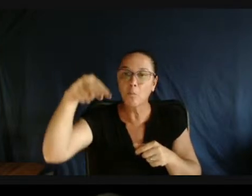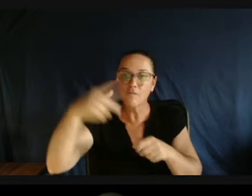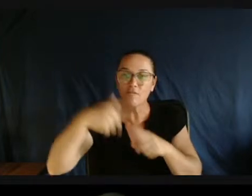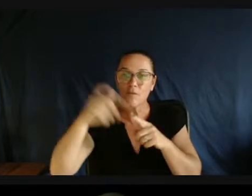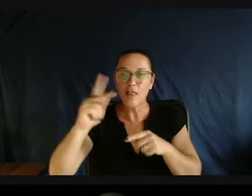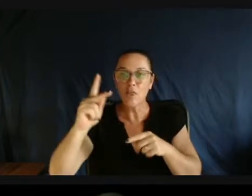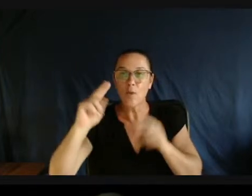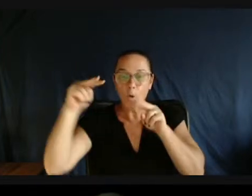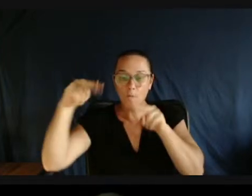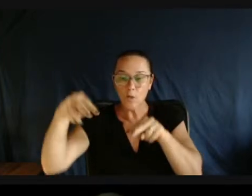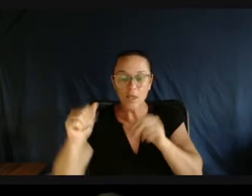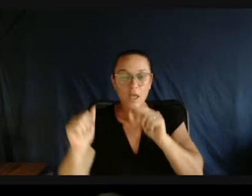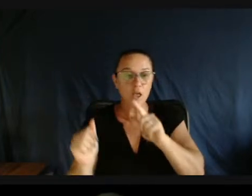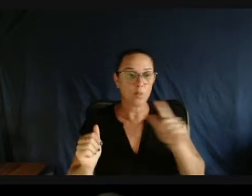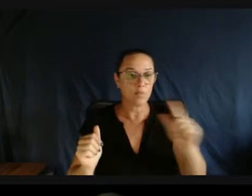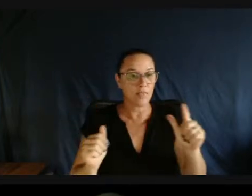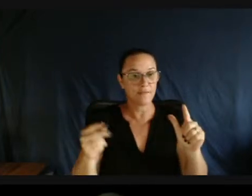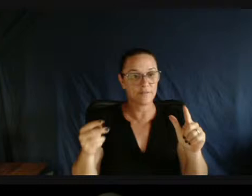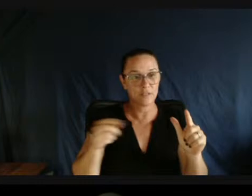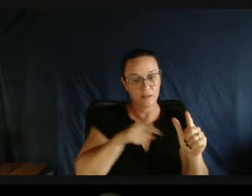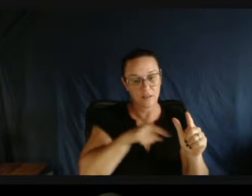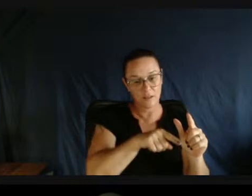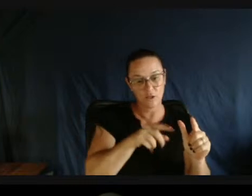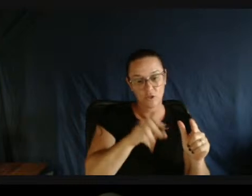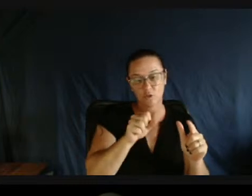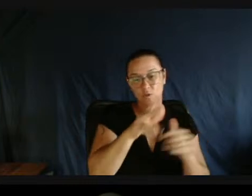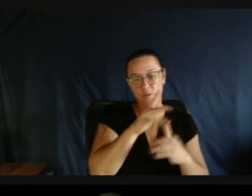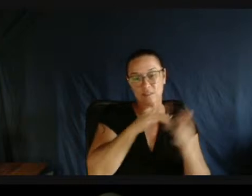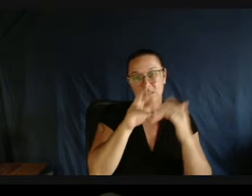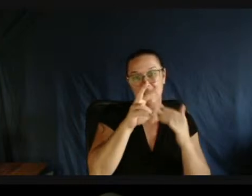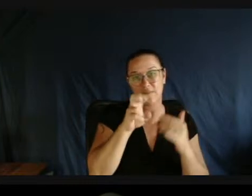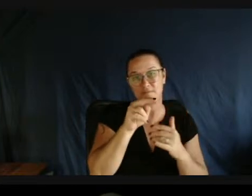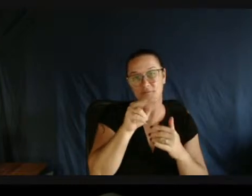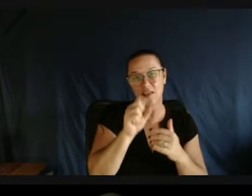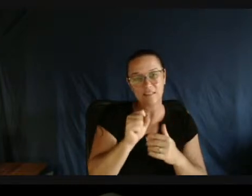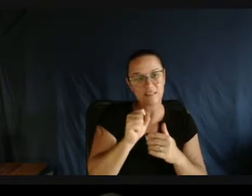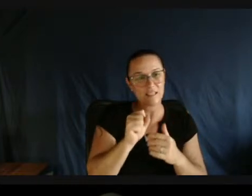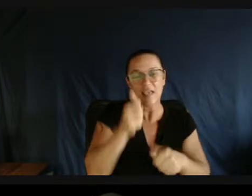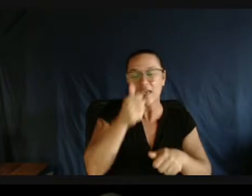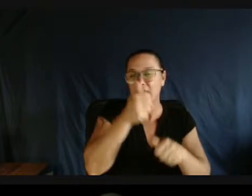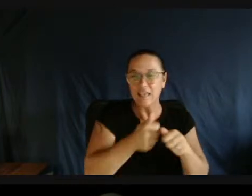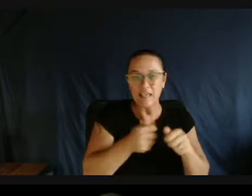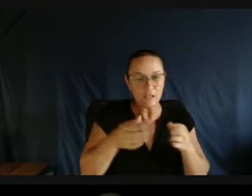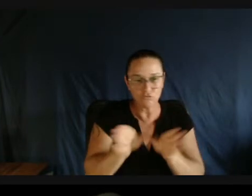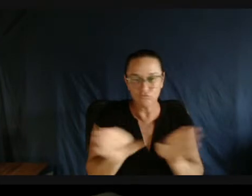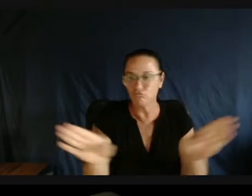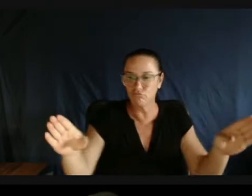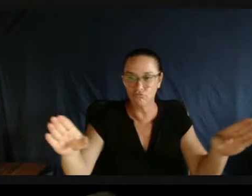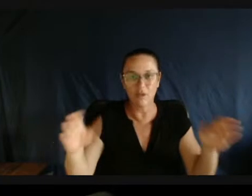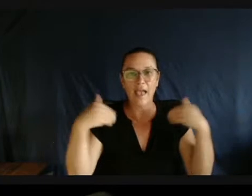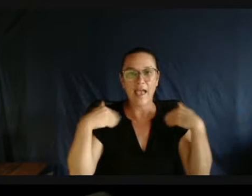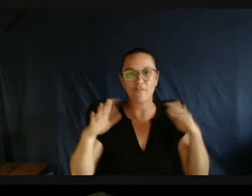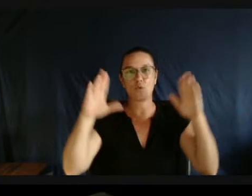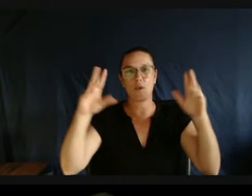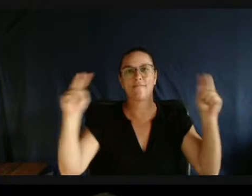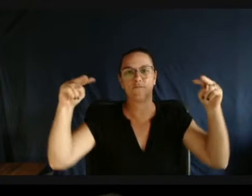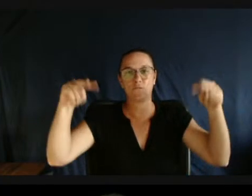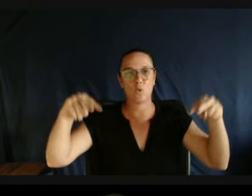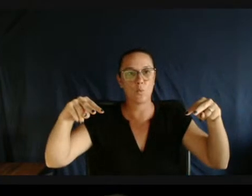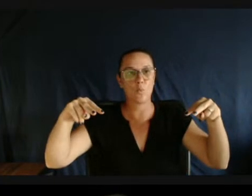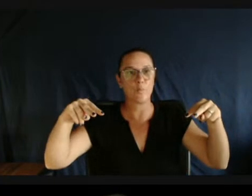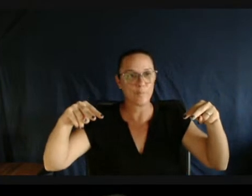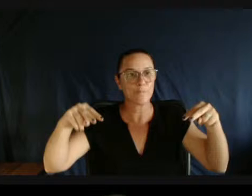overlook. You can make a left and go down towards the steaming vents. There's views in each direction. A little shot from